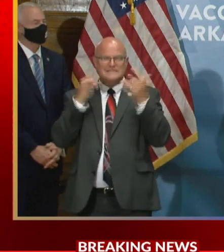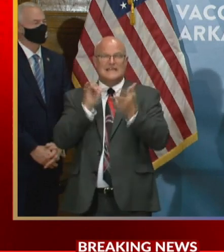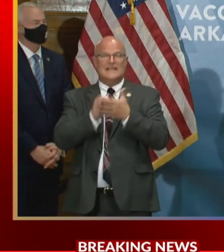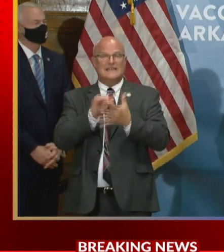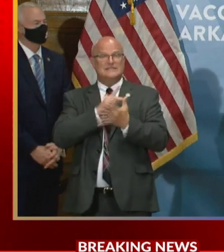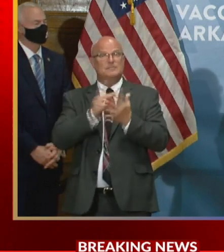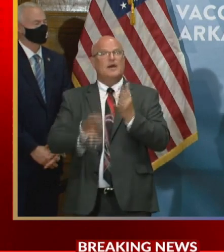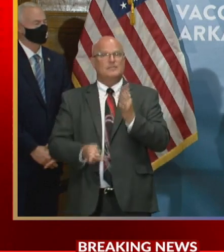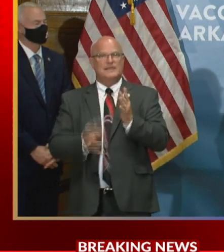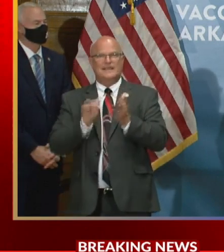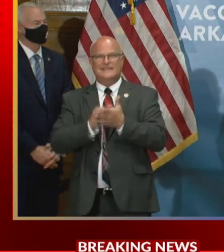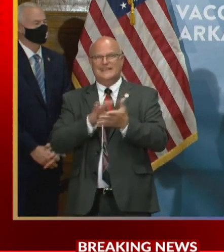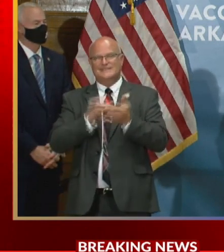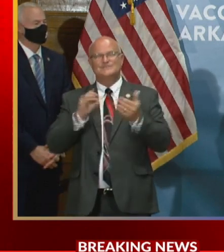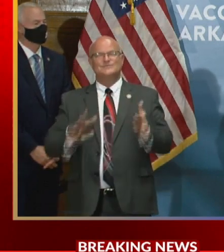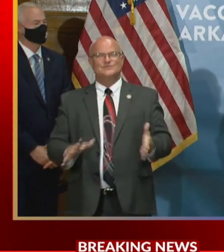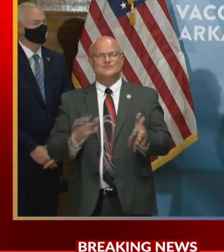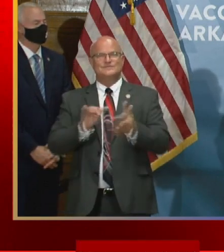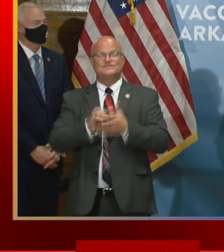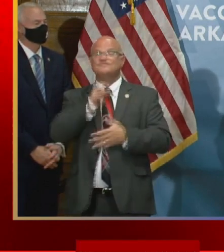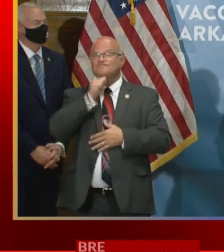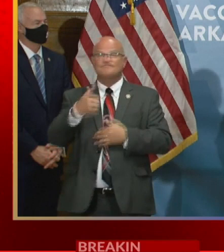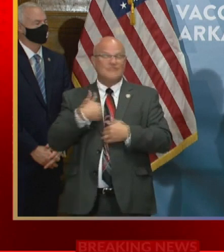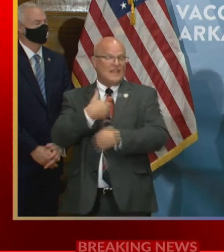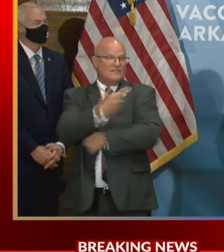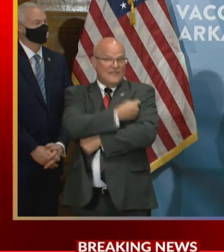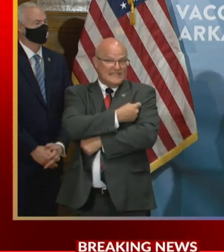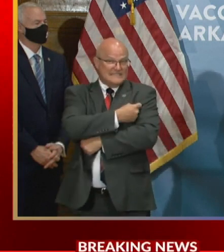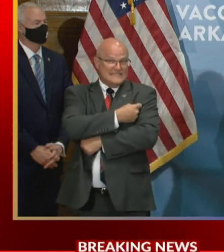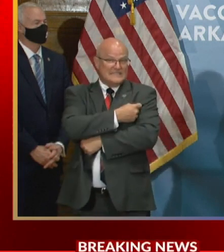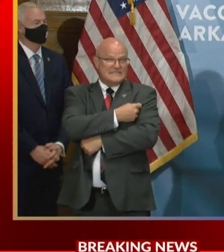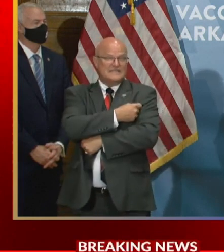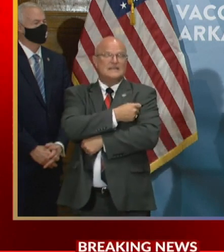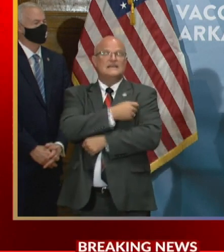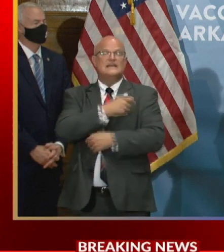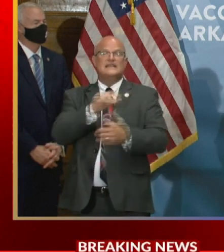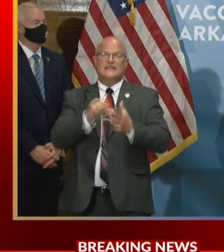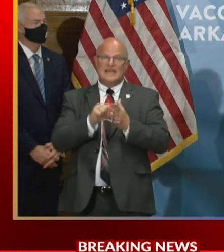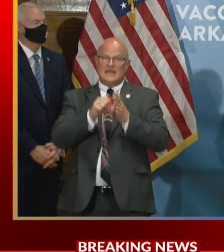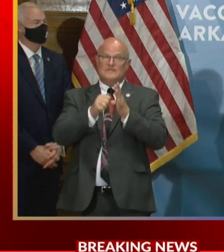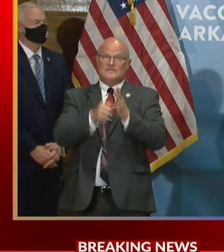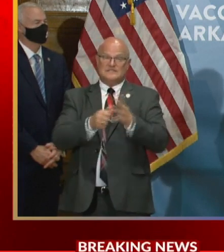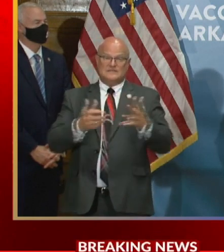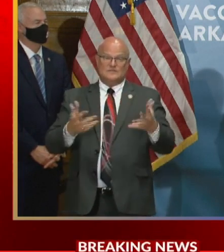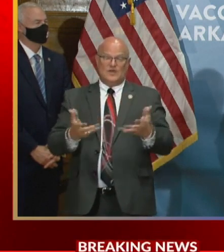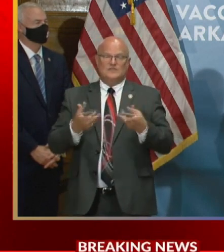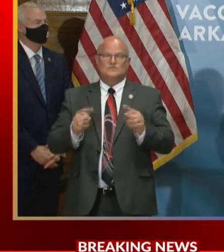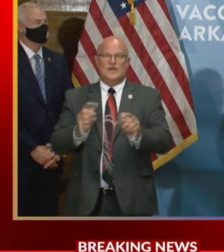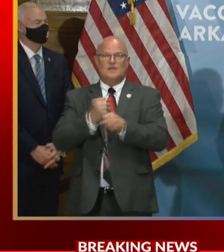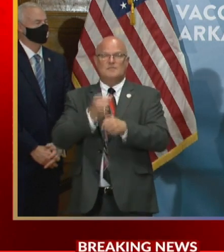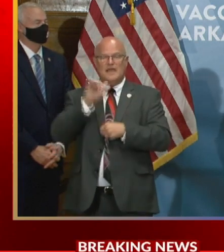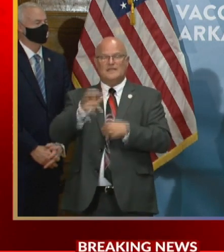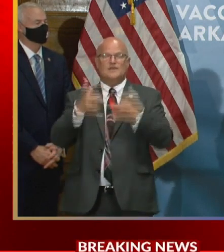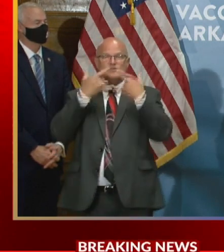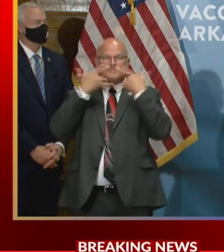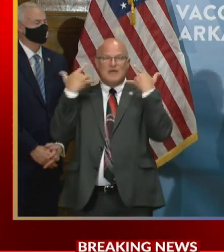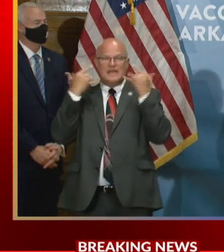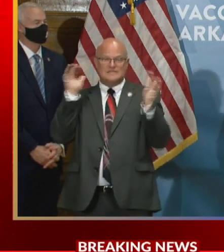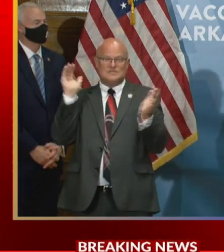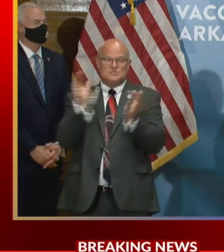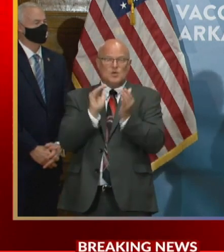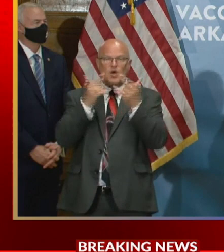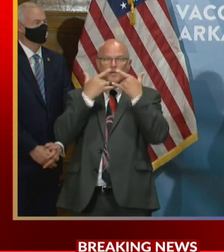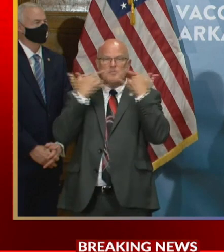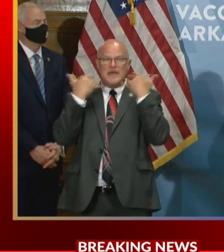the population of students that do not have a vaccine available, the emphasis is to try to make those size